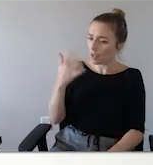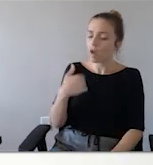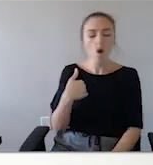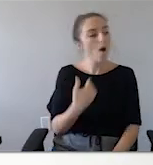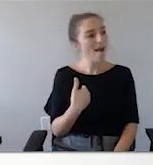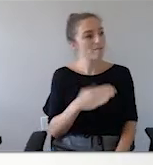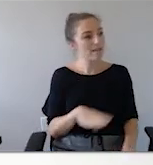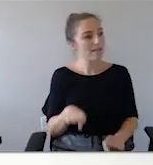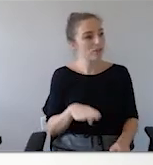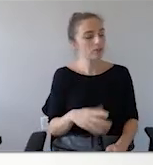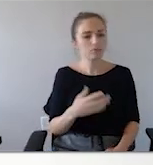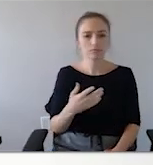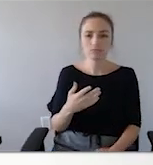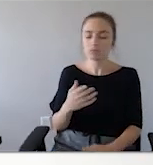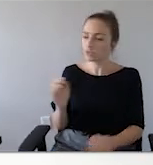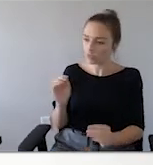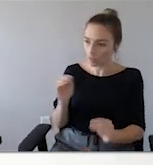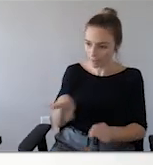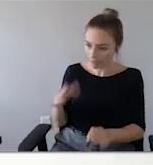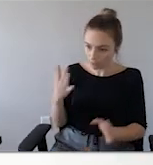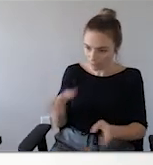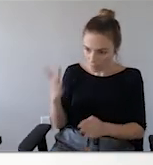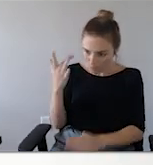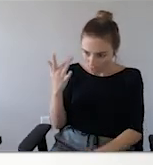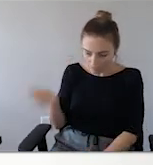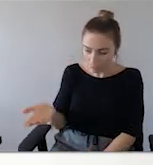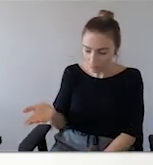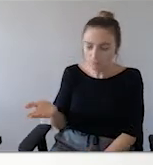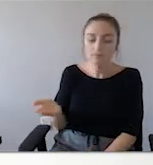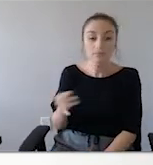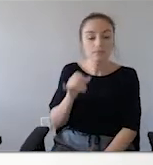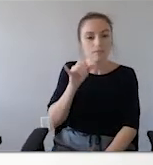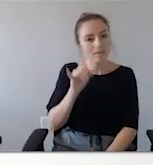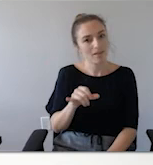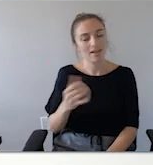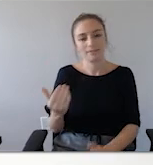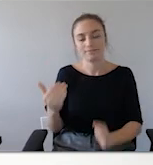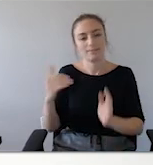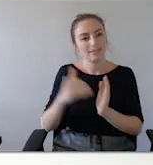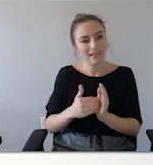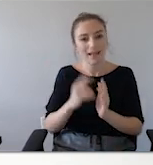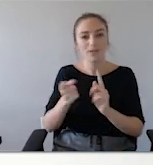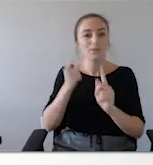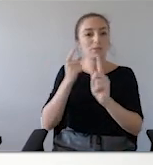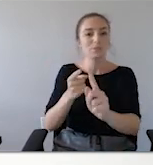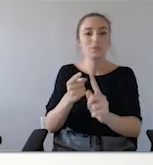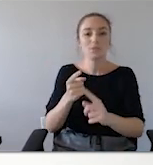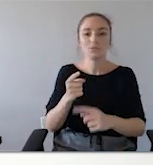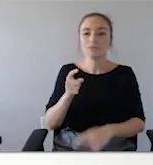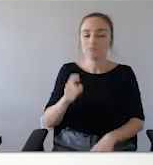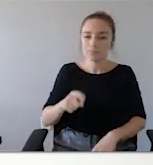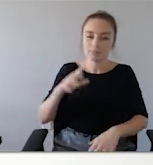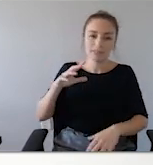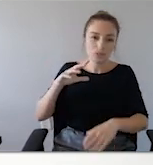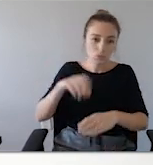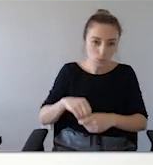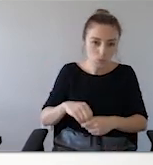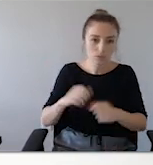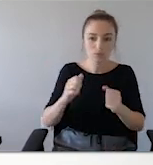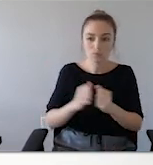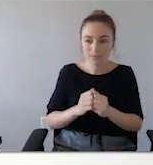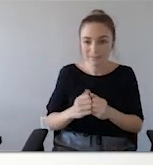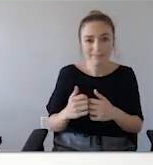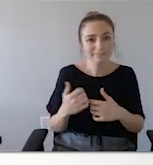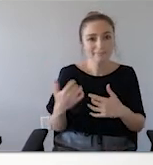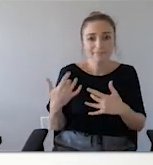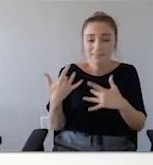behavior plan? So, again, the goal is to be included with typical peers their age. So